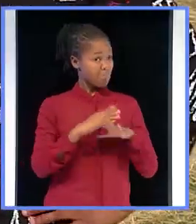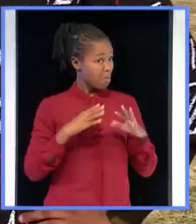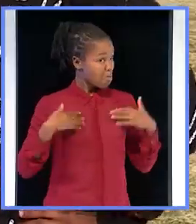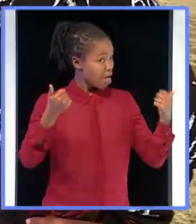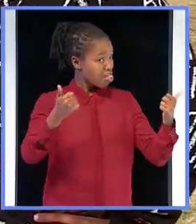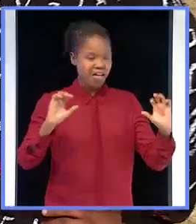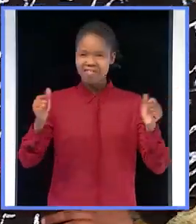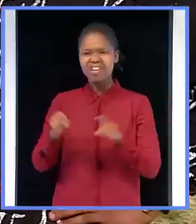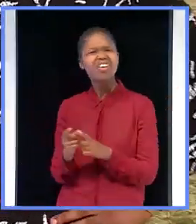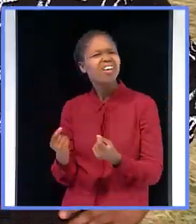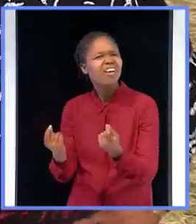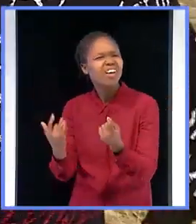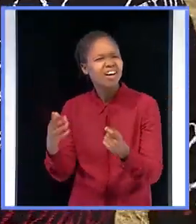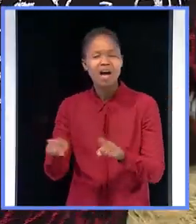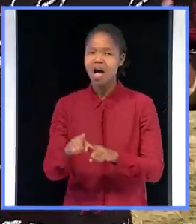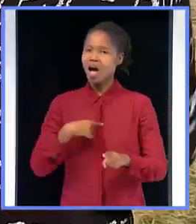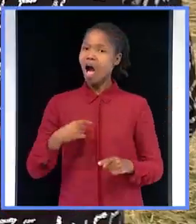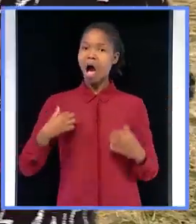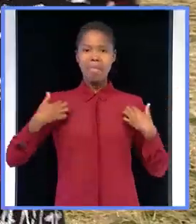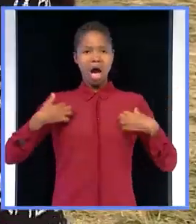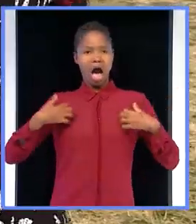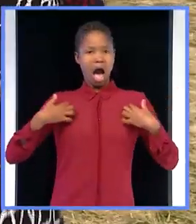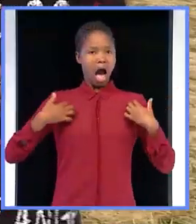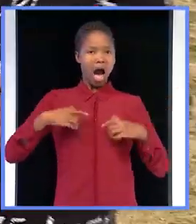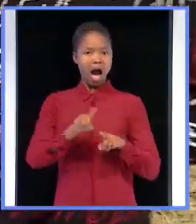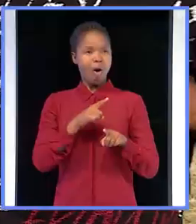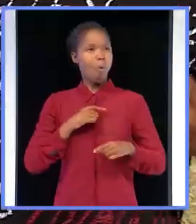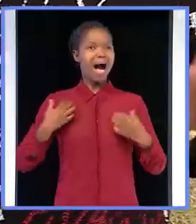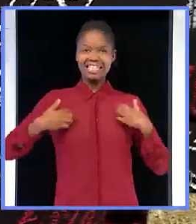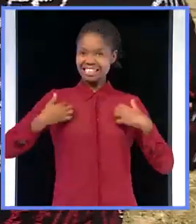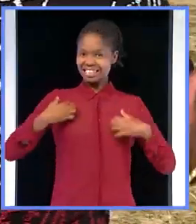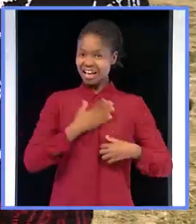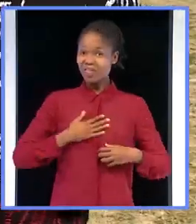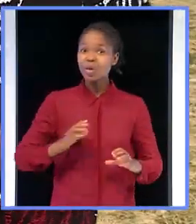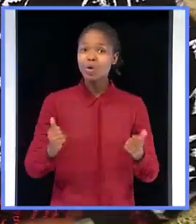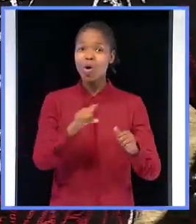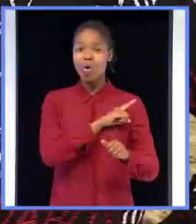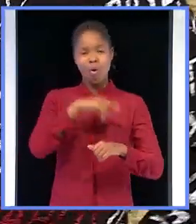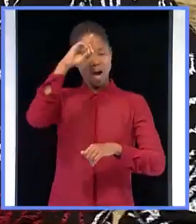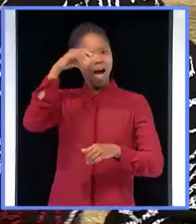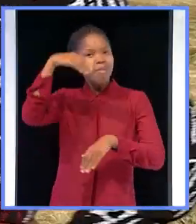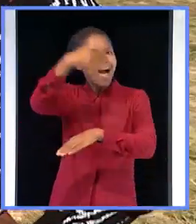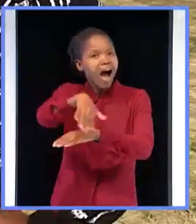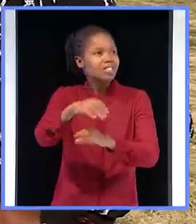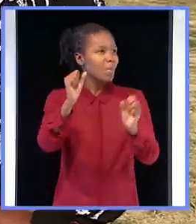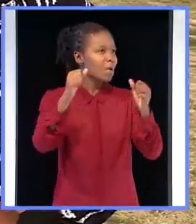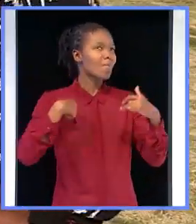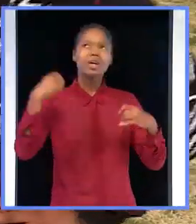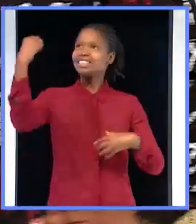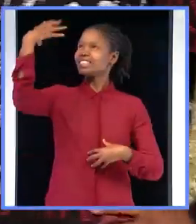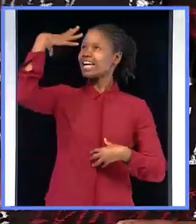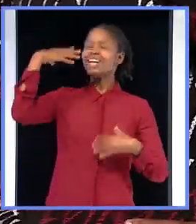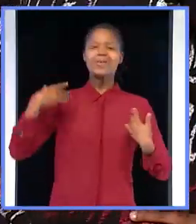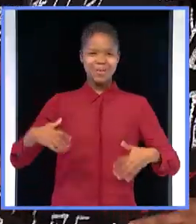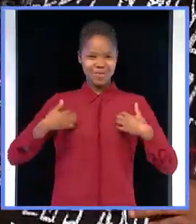I'm very good, what man. What are you doing? I'm trying to warm up because I'm feeling the moment. Every time we're doing our show outdoors, I feel like I have to do something. So welcome